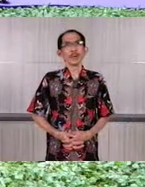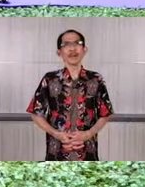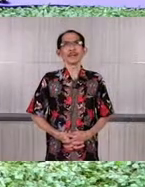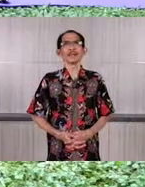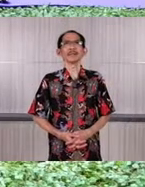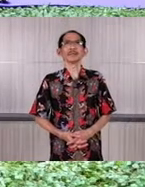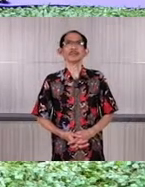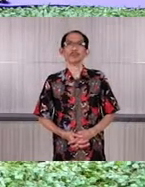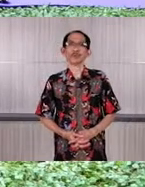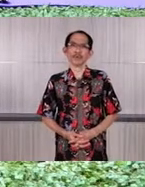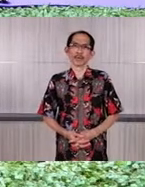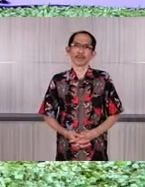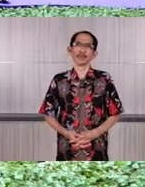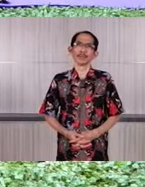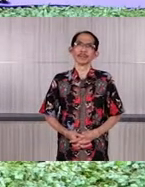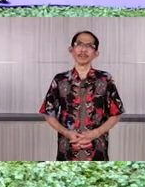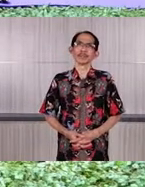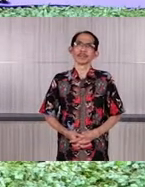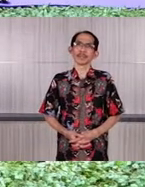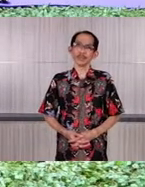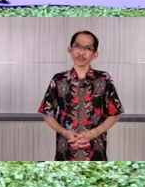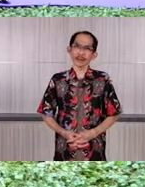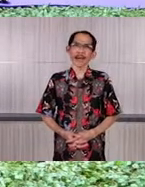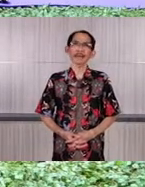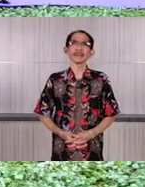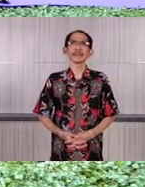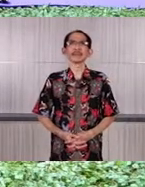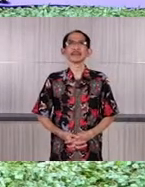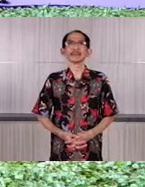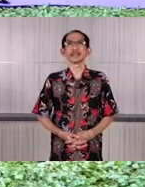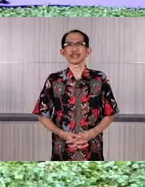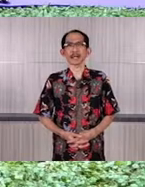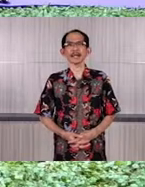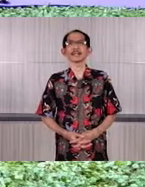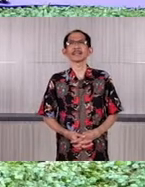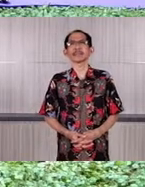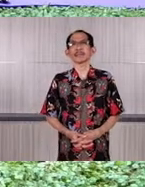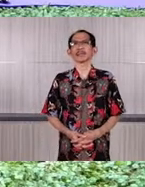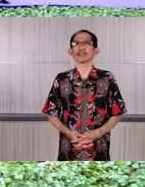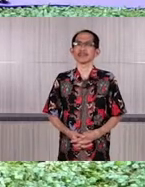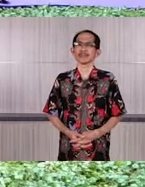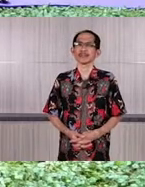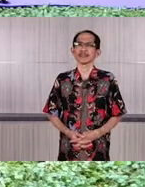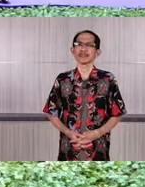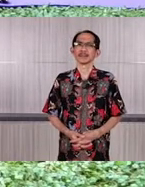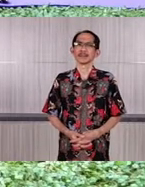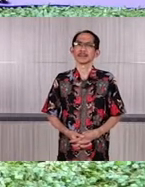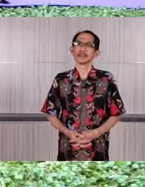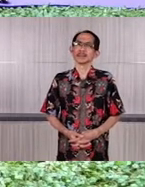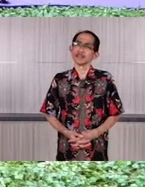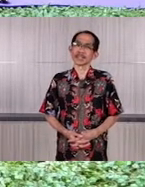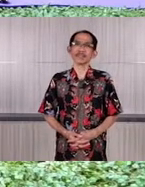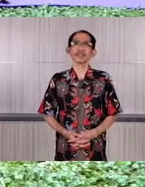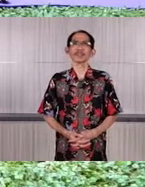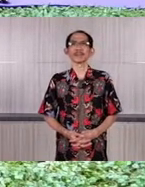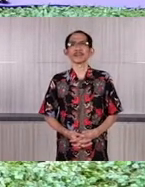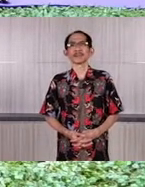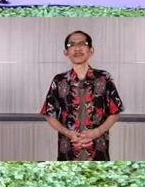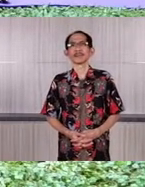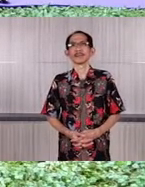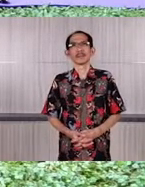When you are ready to move on, invite a sacred presence,